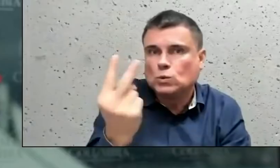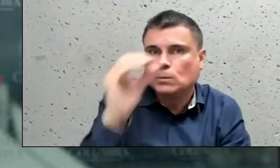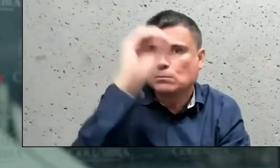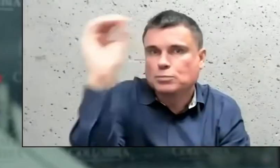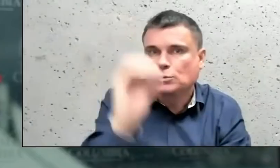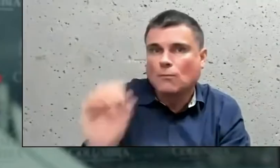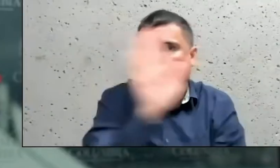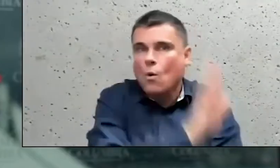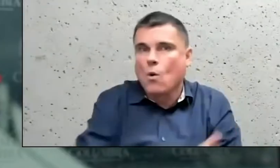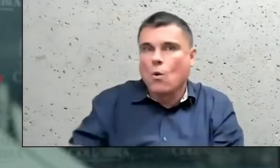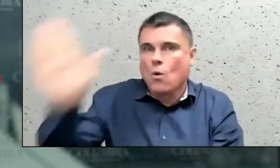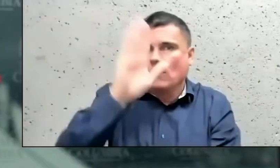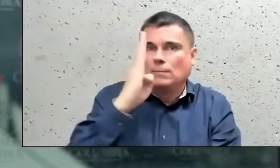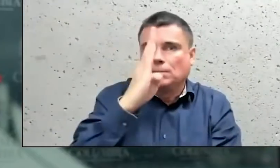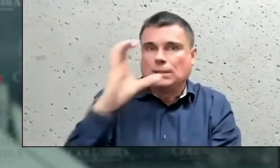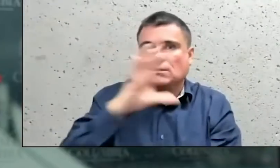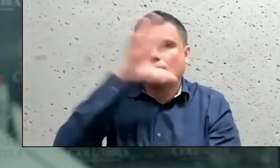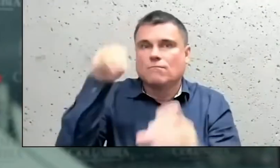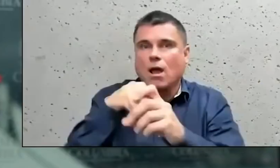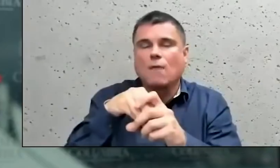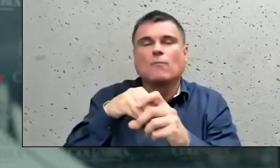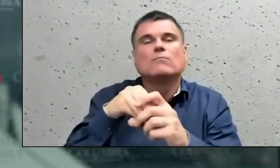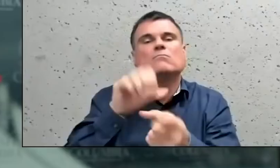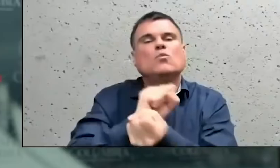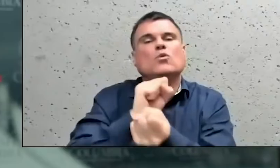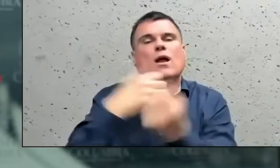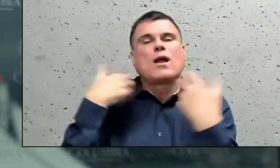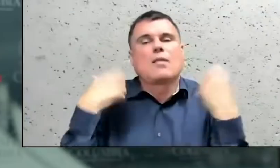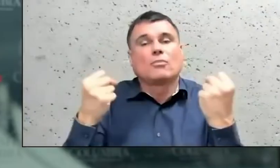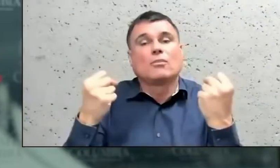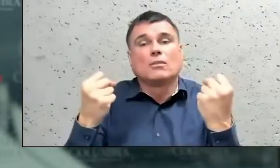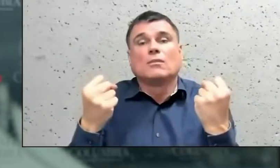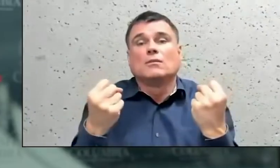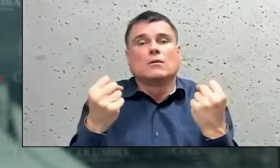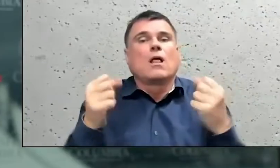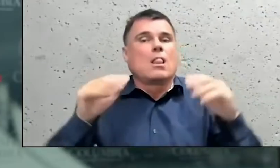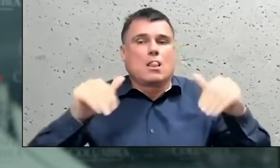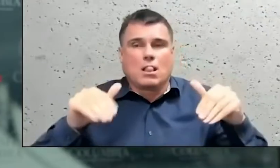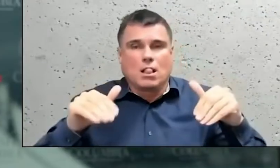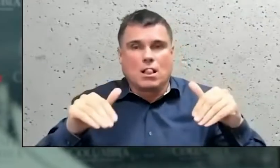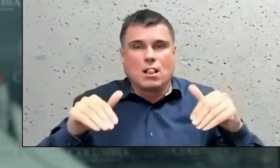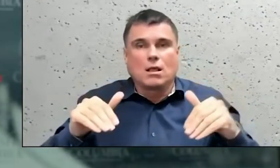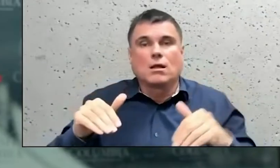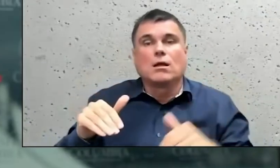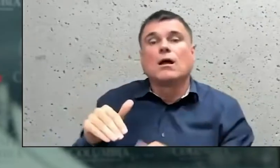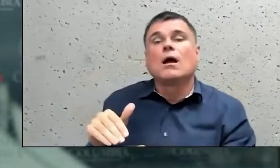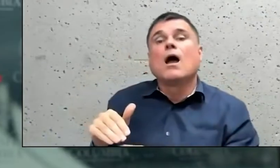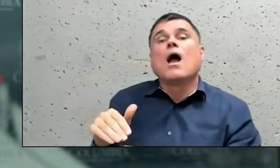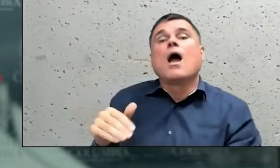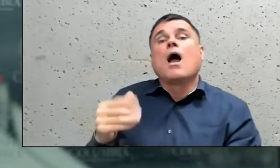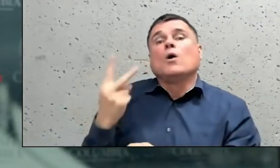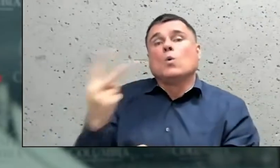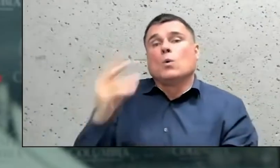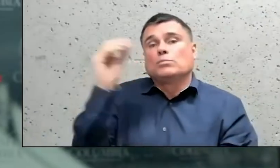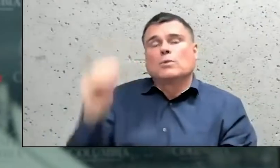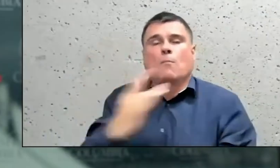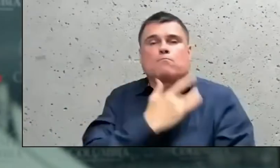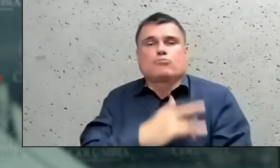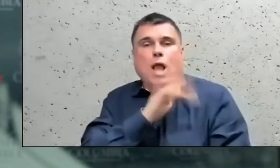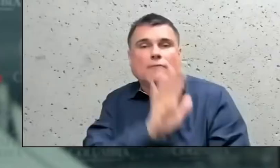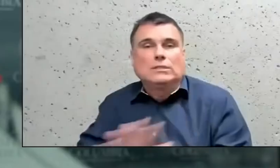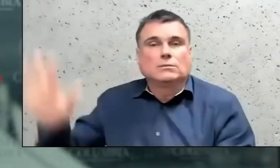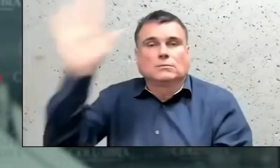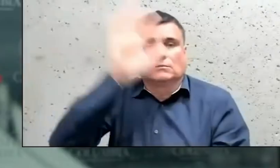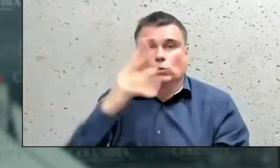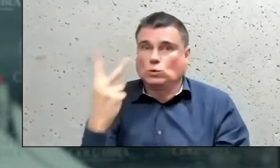Health, 1% in Providence Healthcare, 2% in Provincial Health Services Authority, 1% in the Vancouver Coastal Health